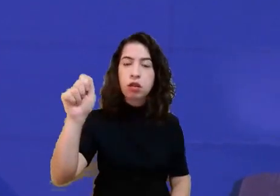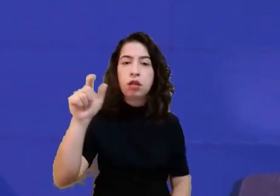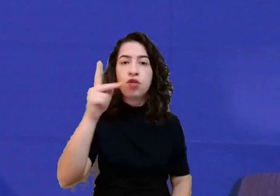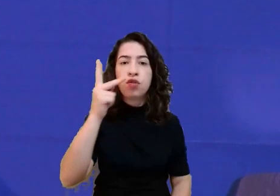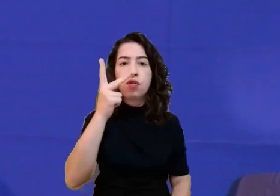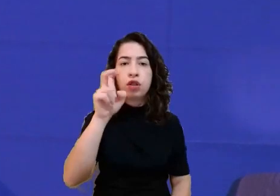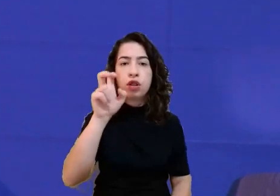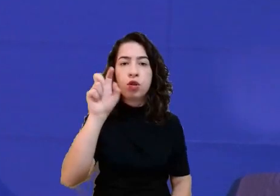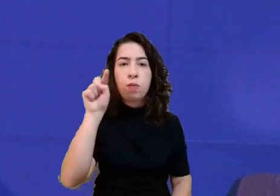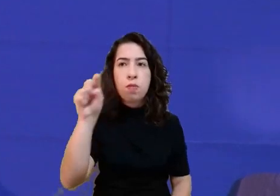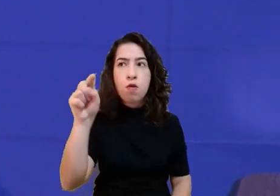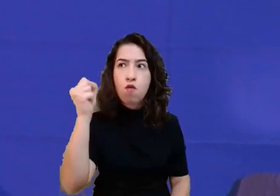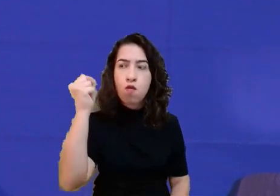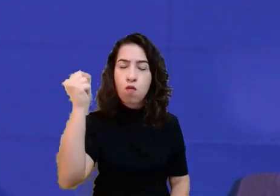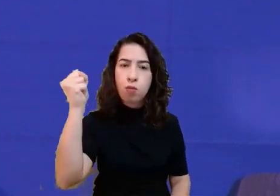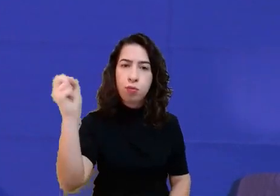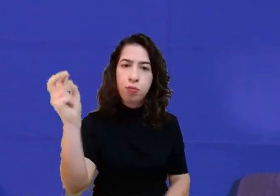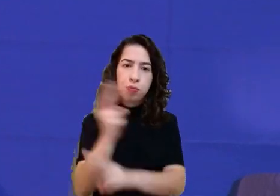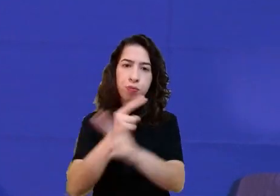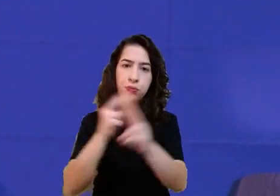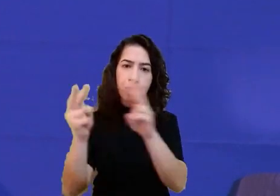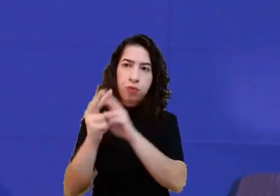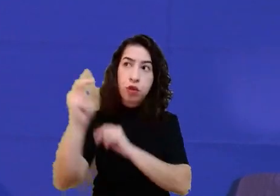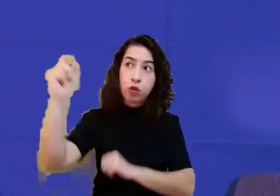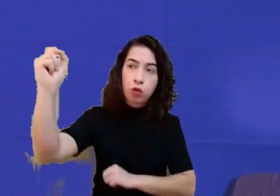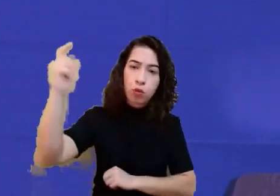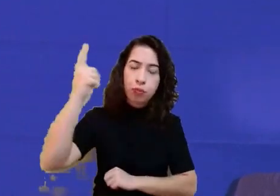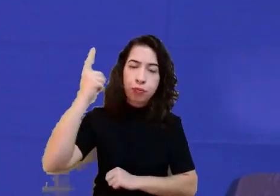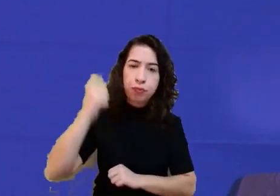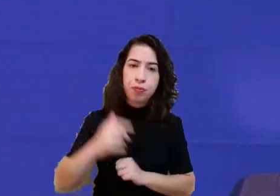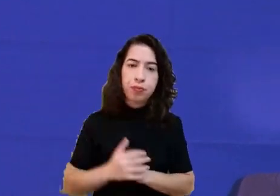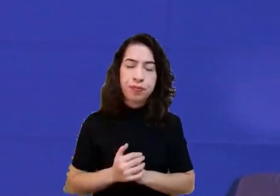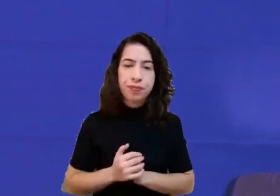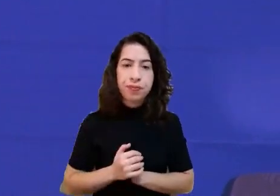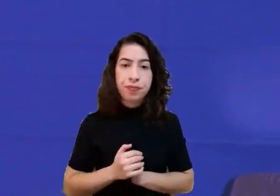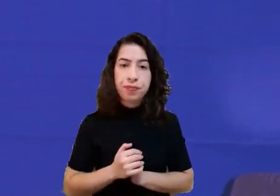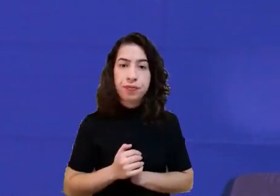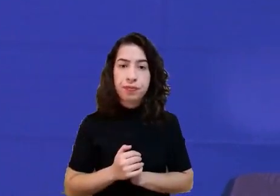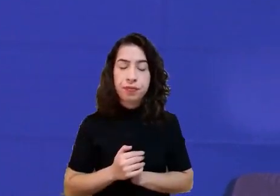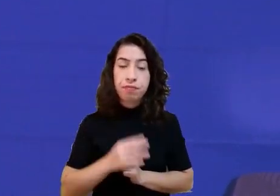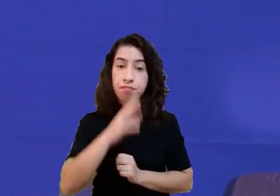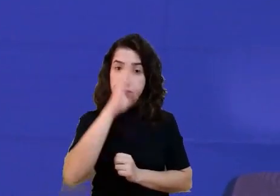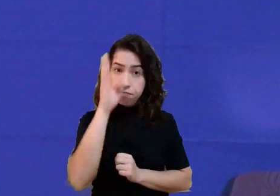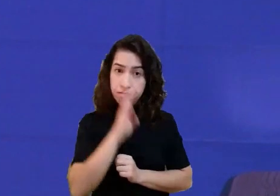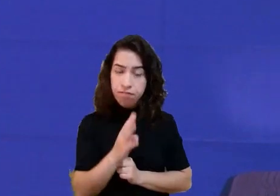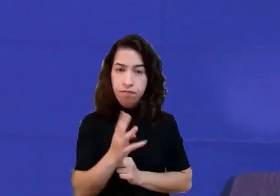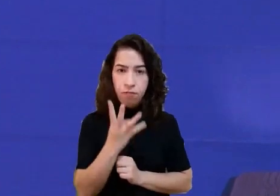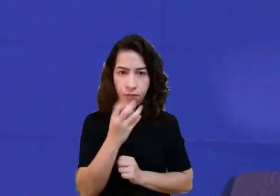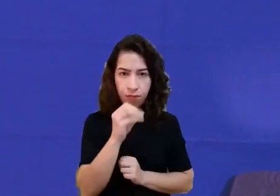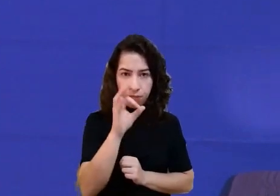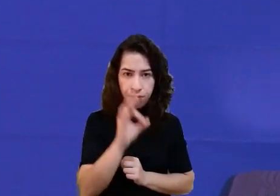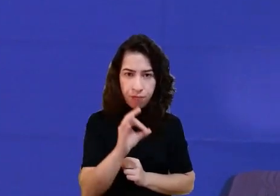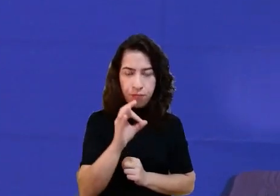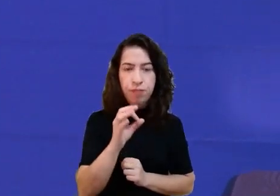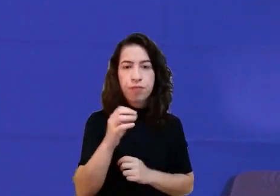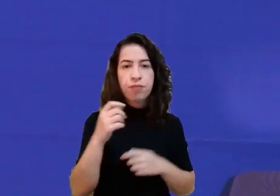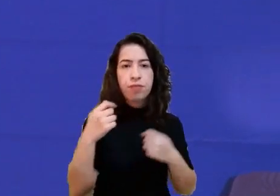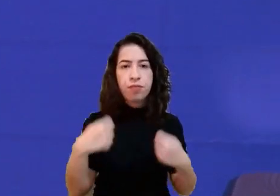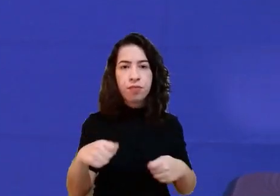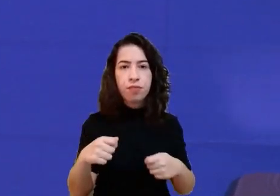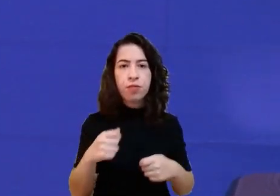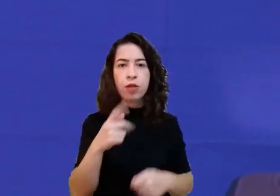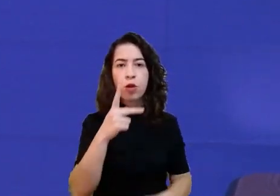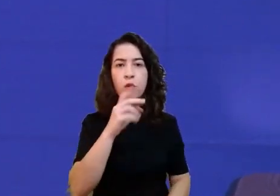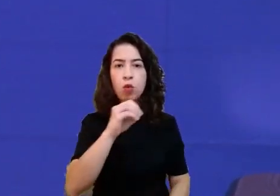25,000 gigawatts of power of sun. And Brazil, of this 40%, Brazil needs